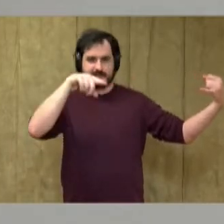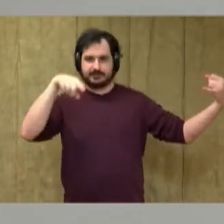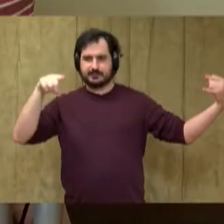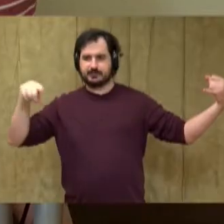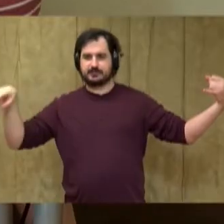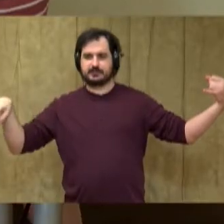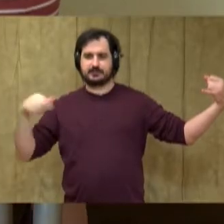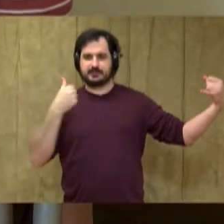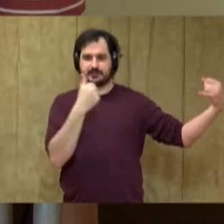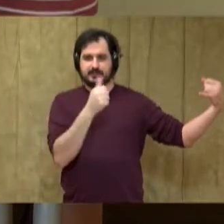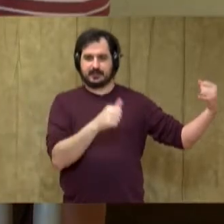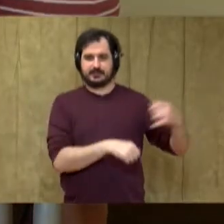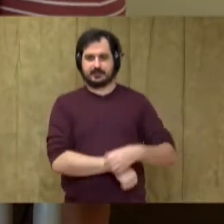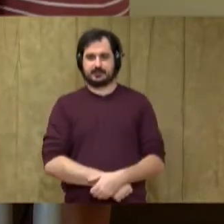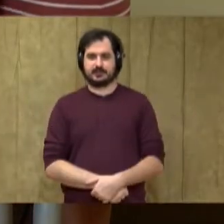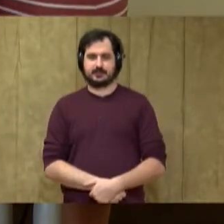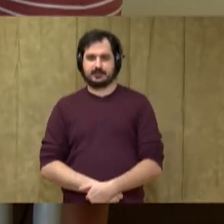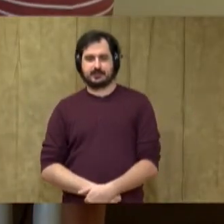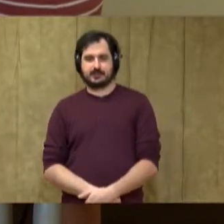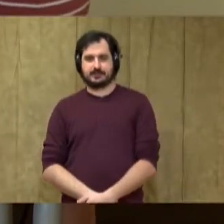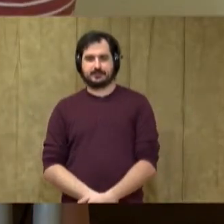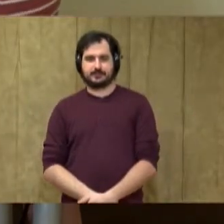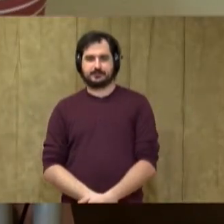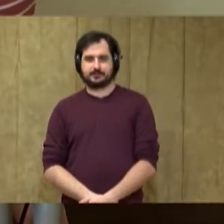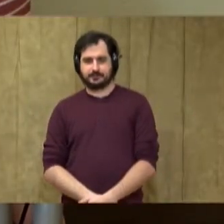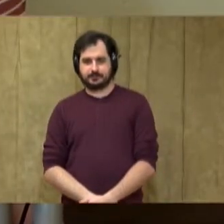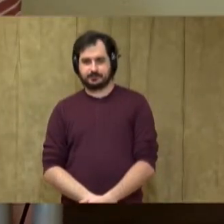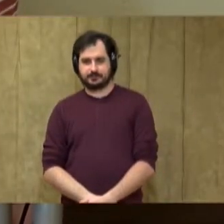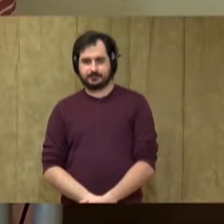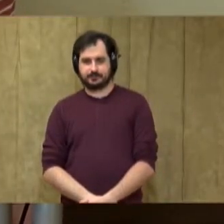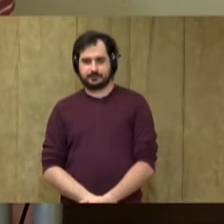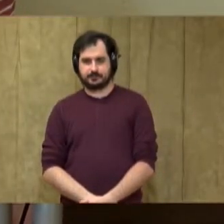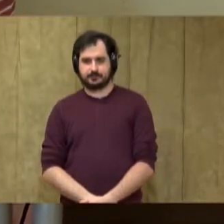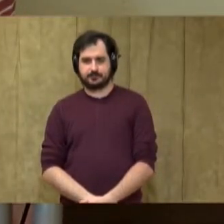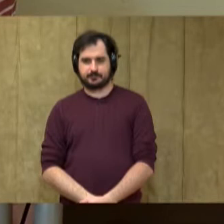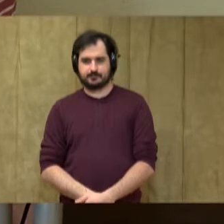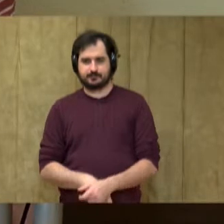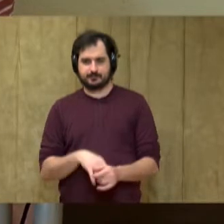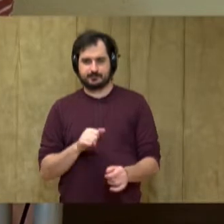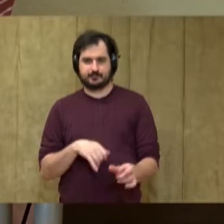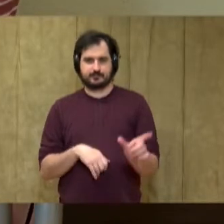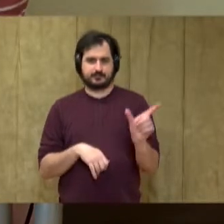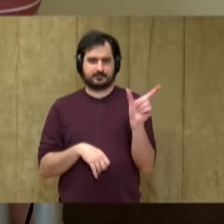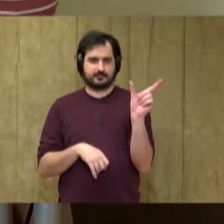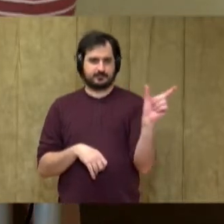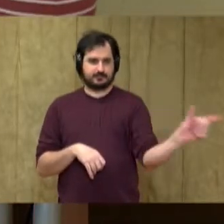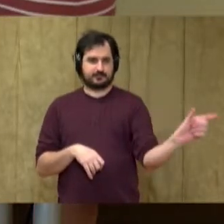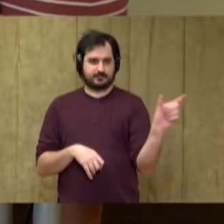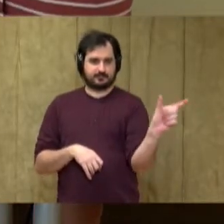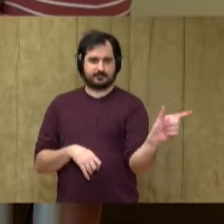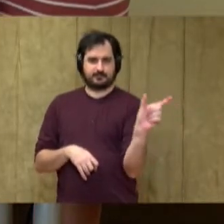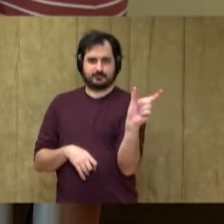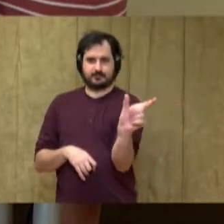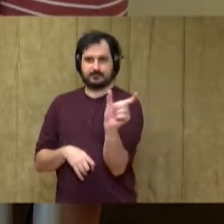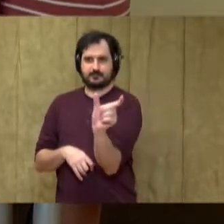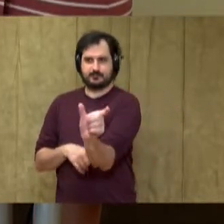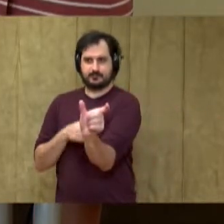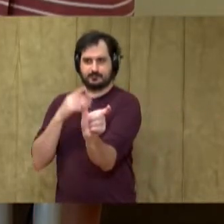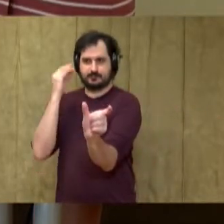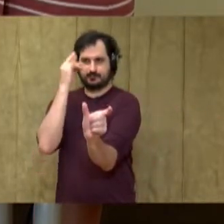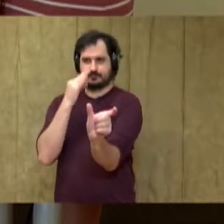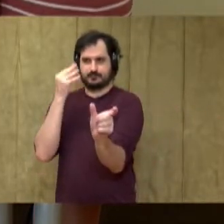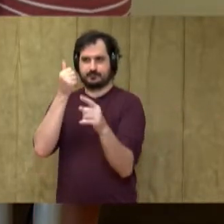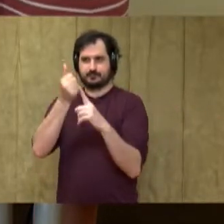tenth being separated into 10, and that's going to be our hundredths. So if I